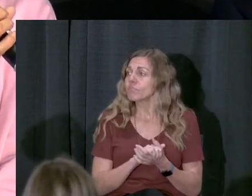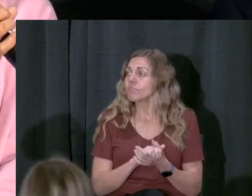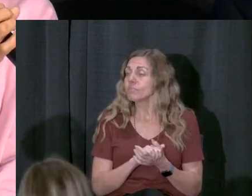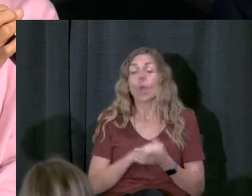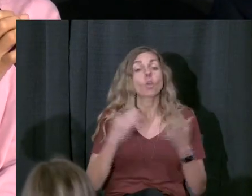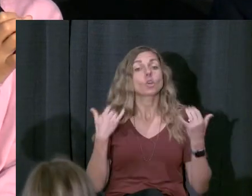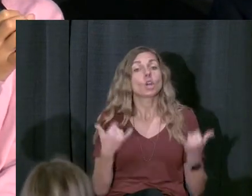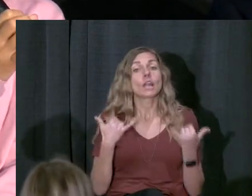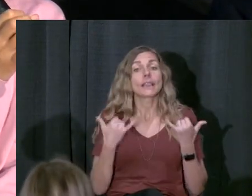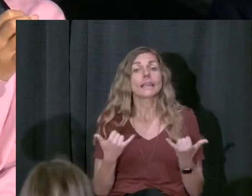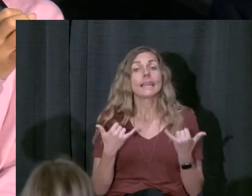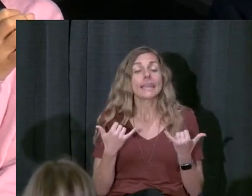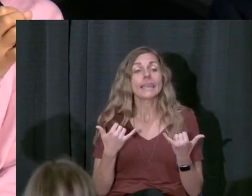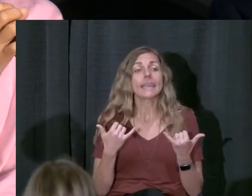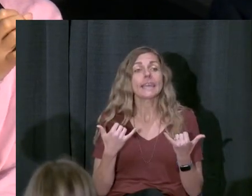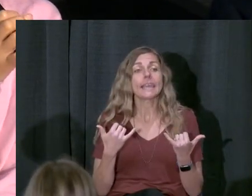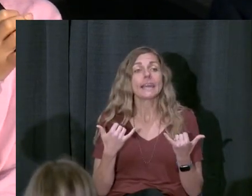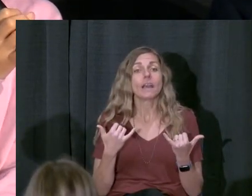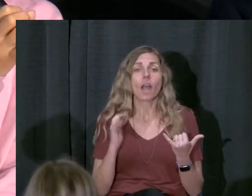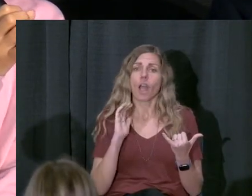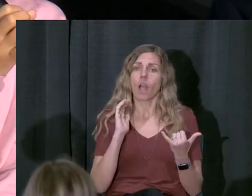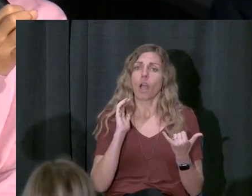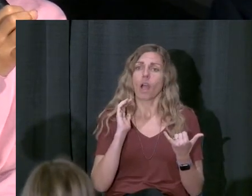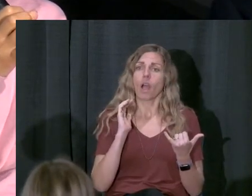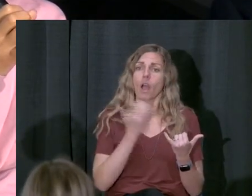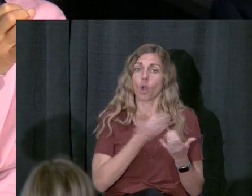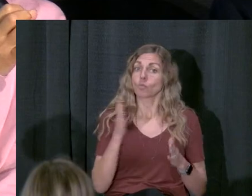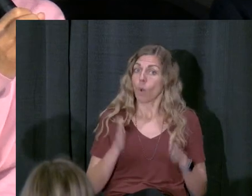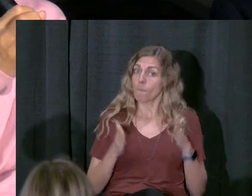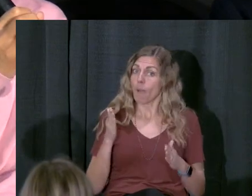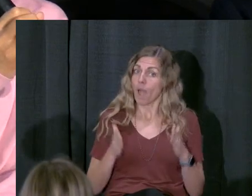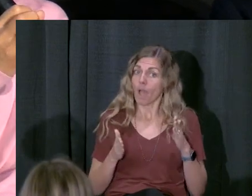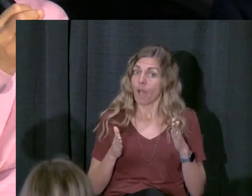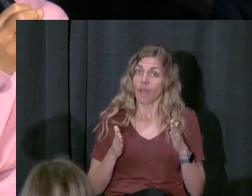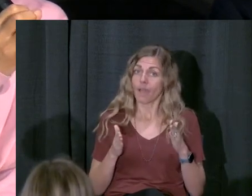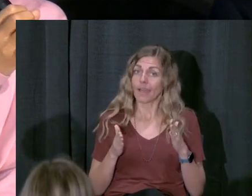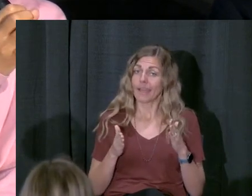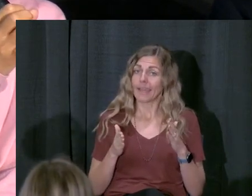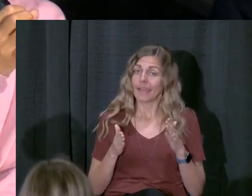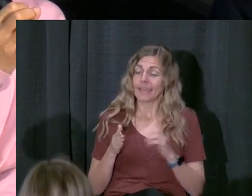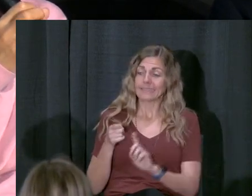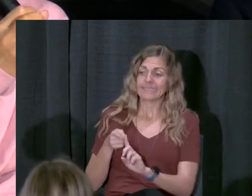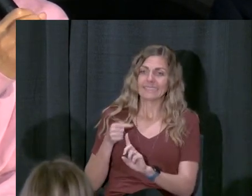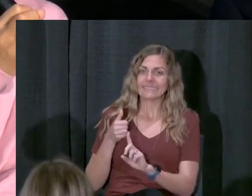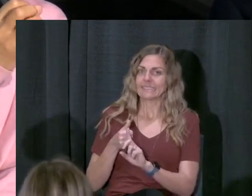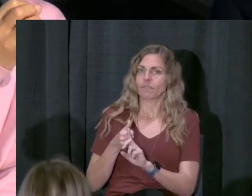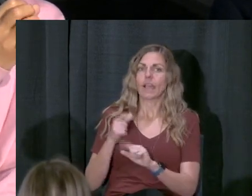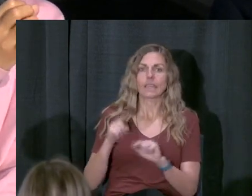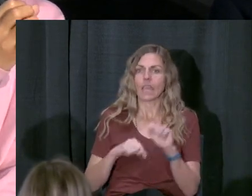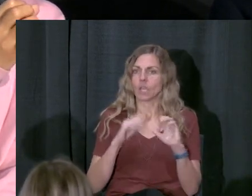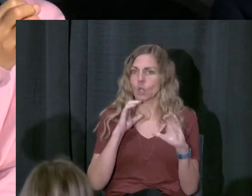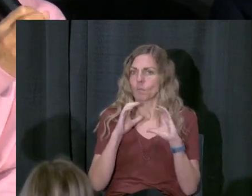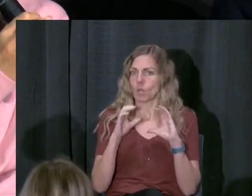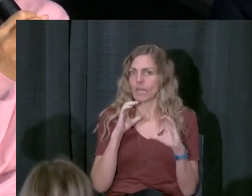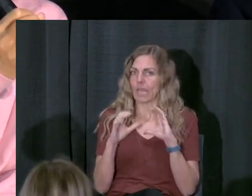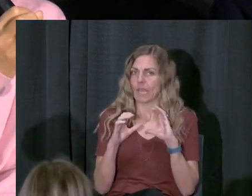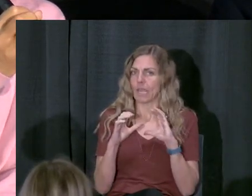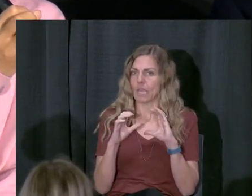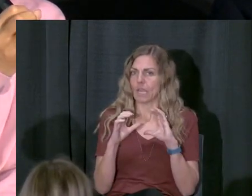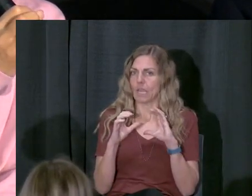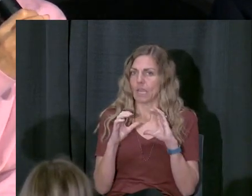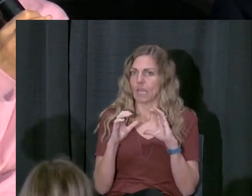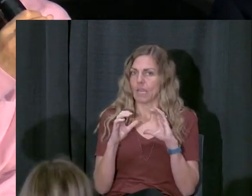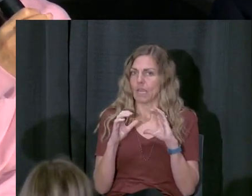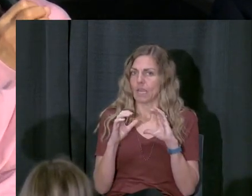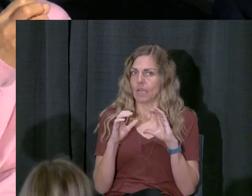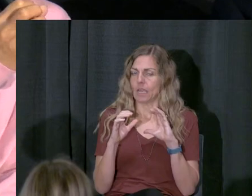currently, our robot cannot communicate with elevator, for